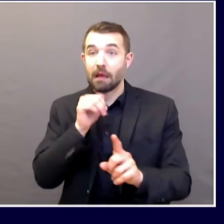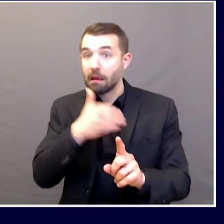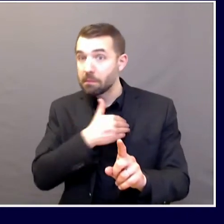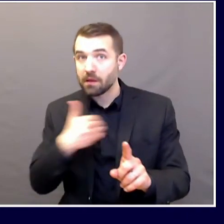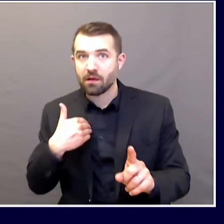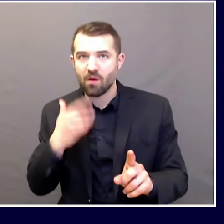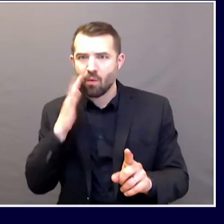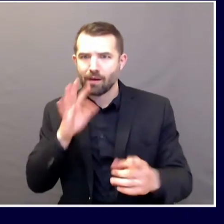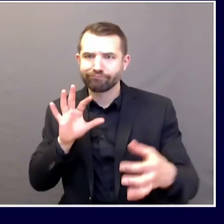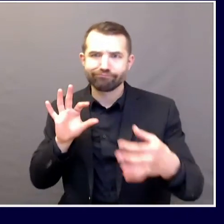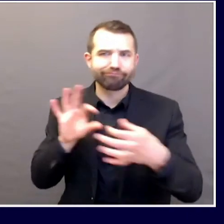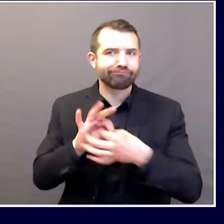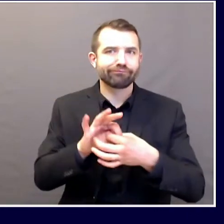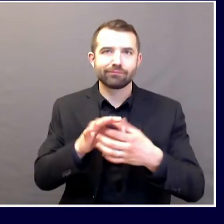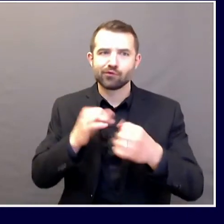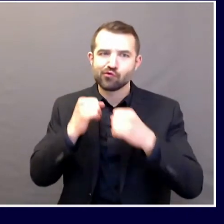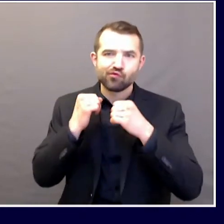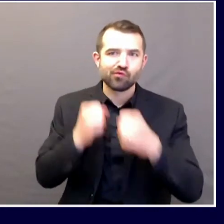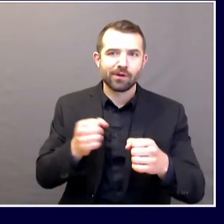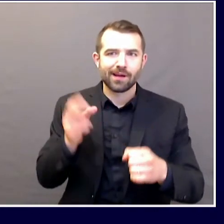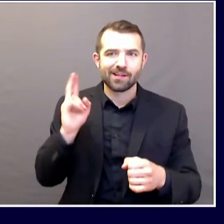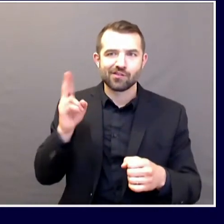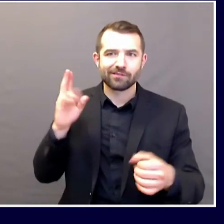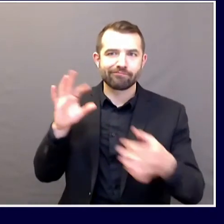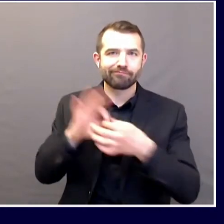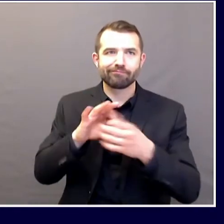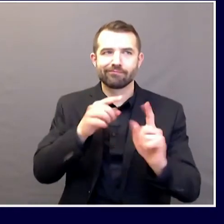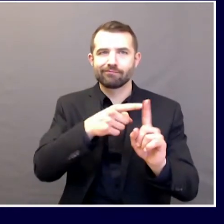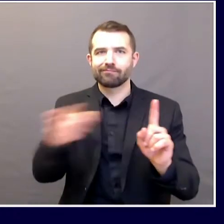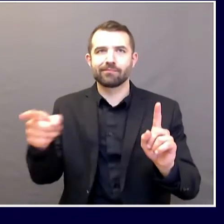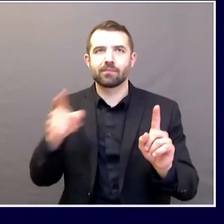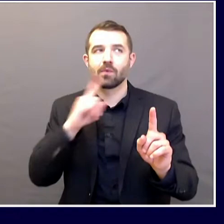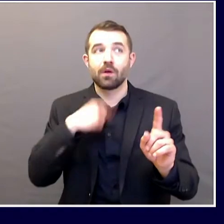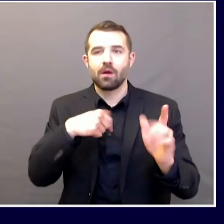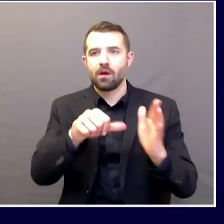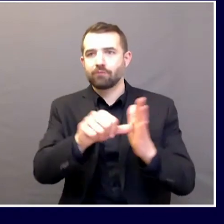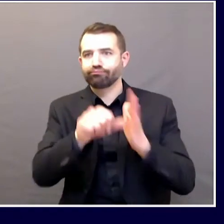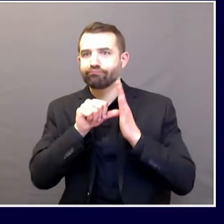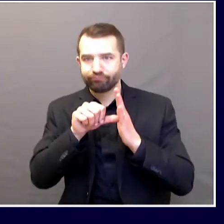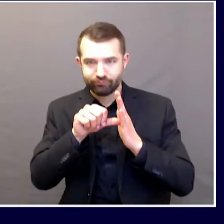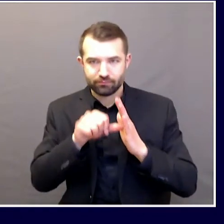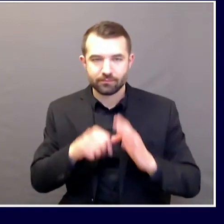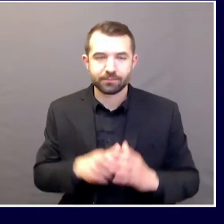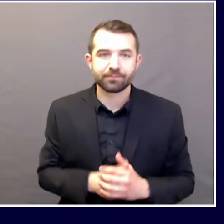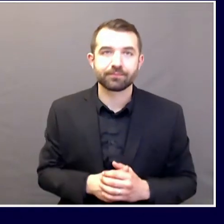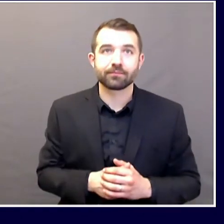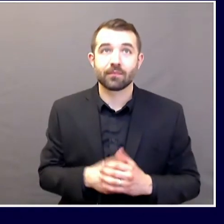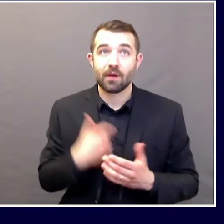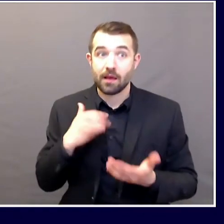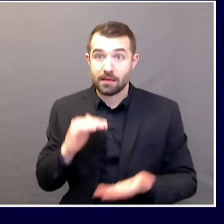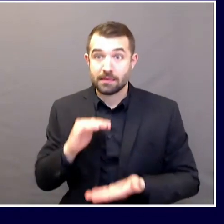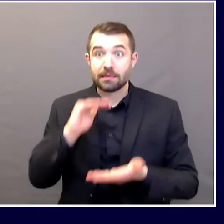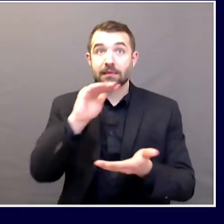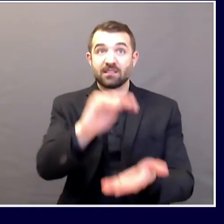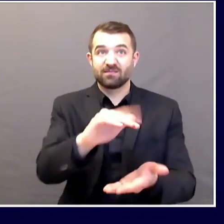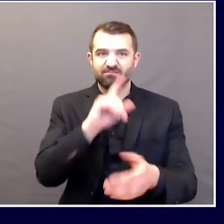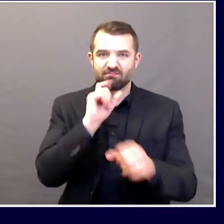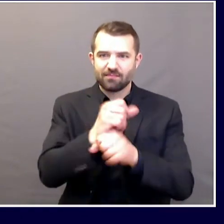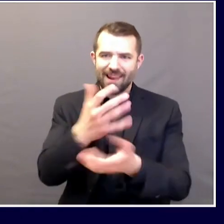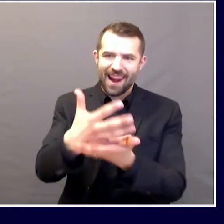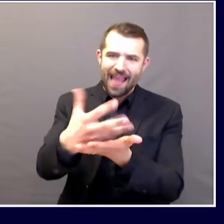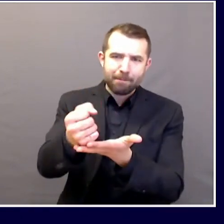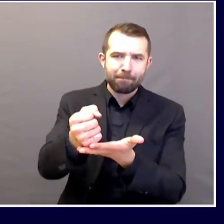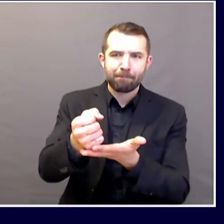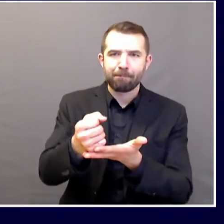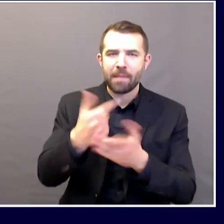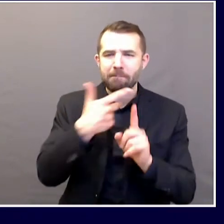impressed with the way that they've taken the vaccine and turned it into vaccinations. Indeed, I think it's a